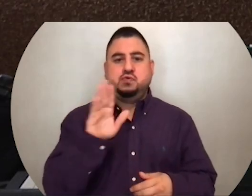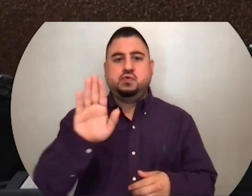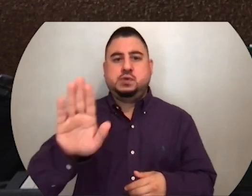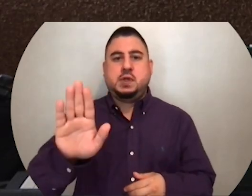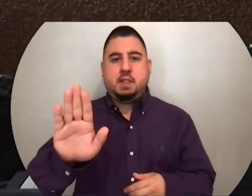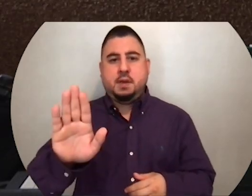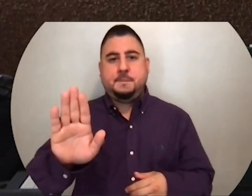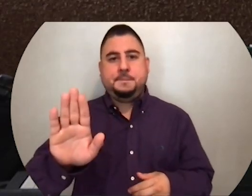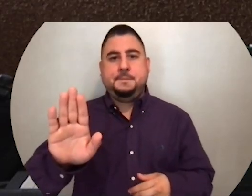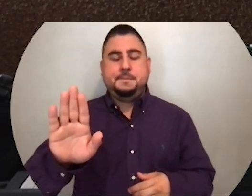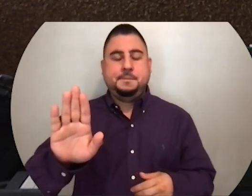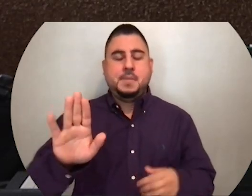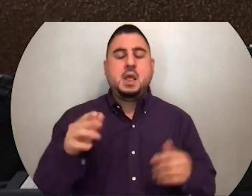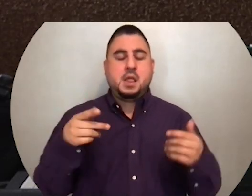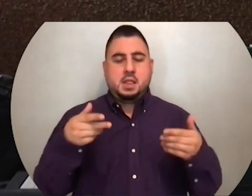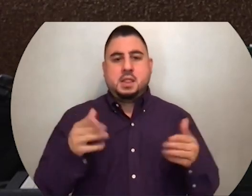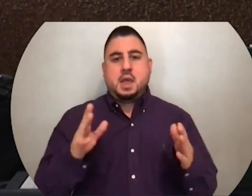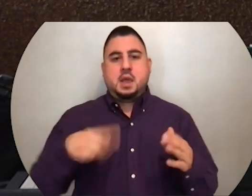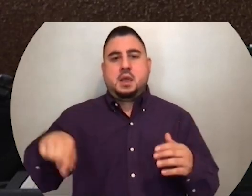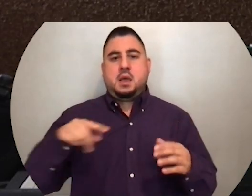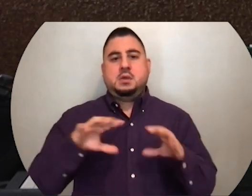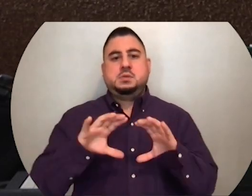Jerusalem. Let us go